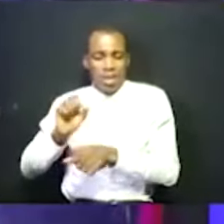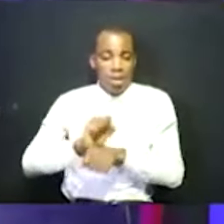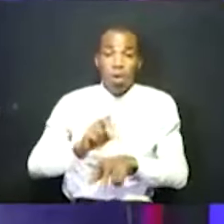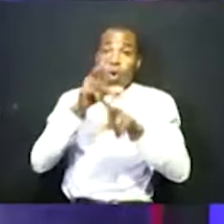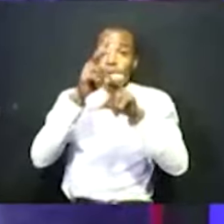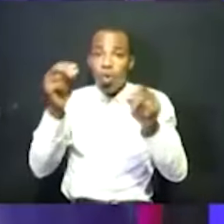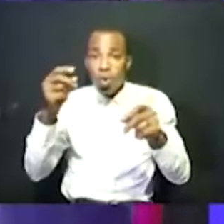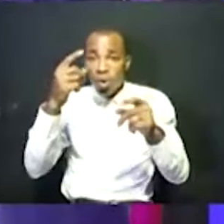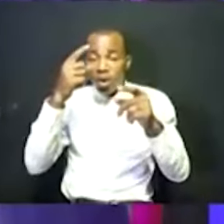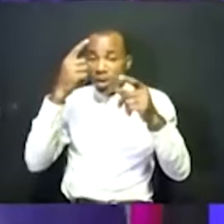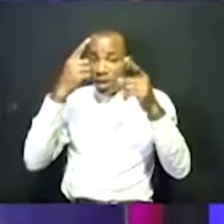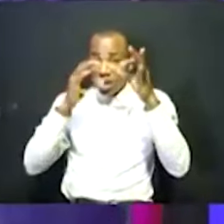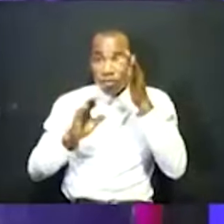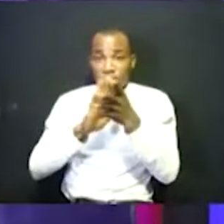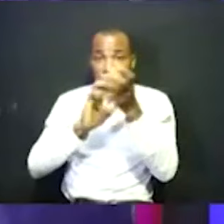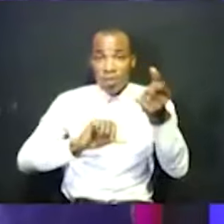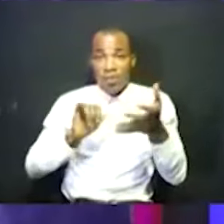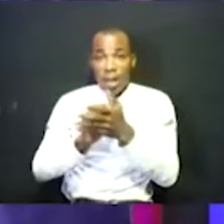without.